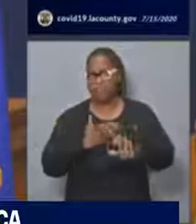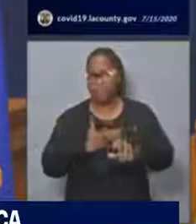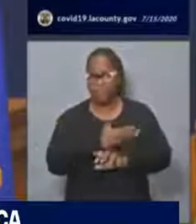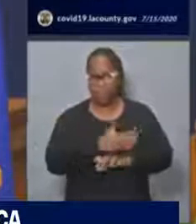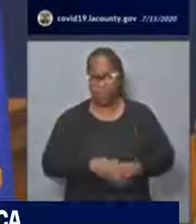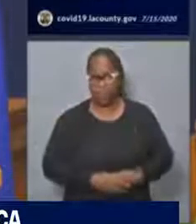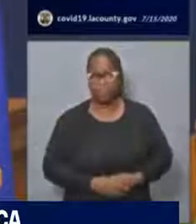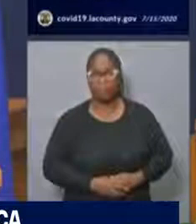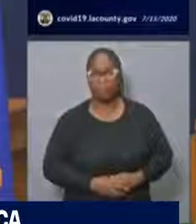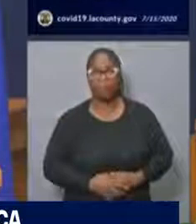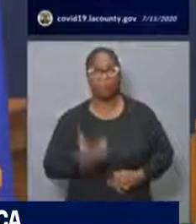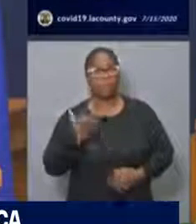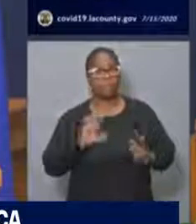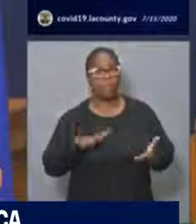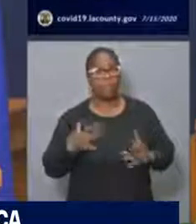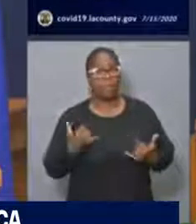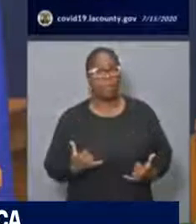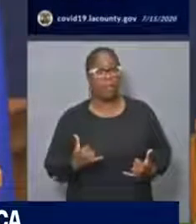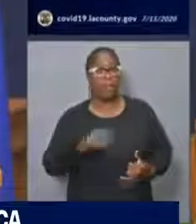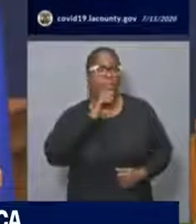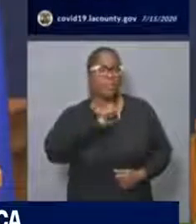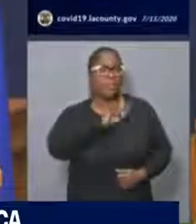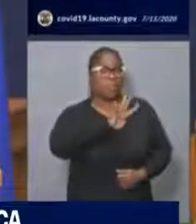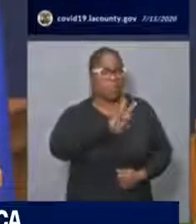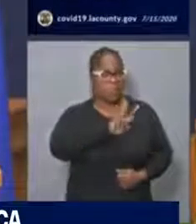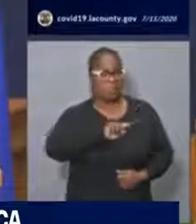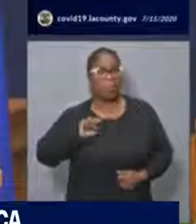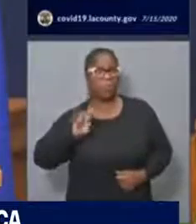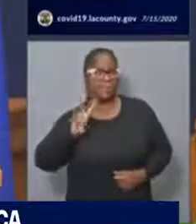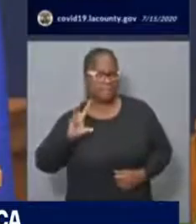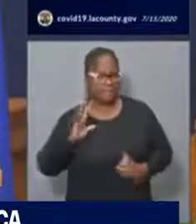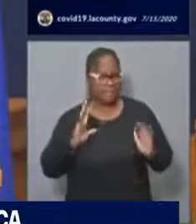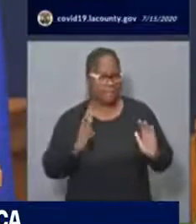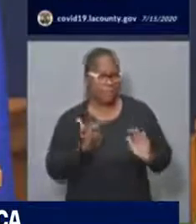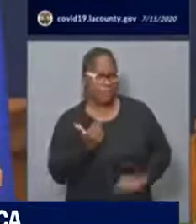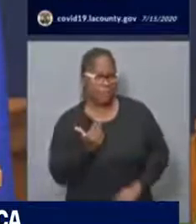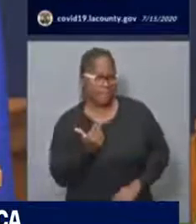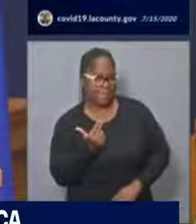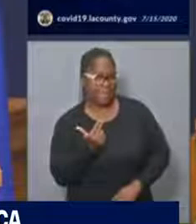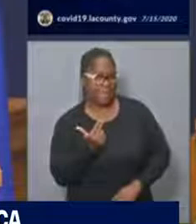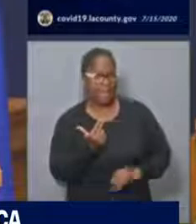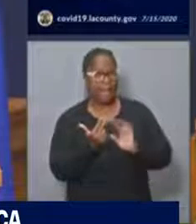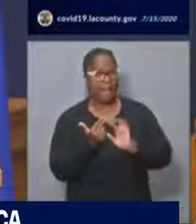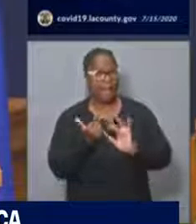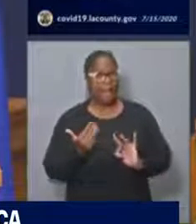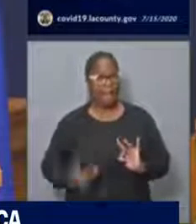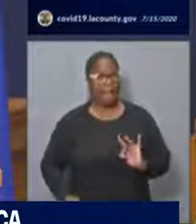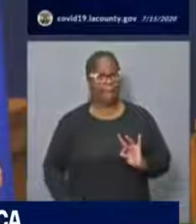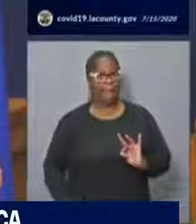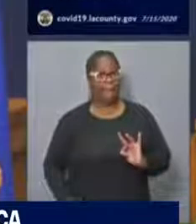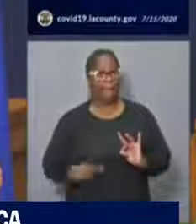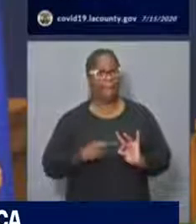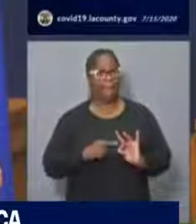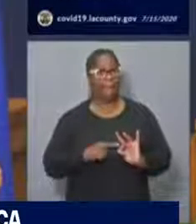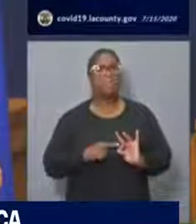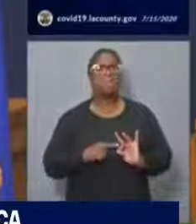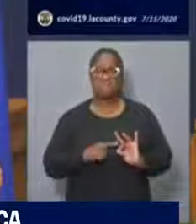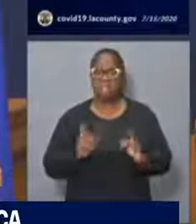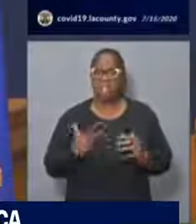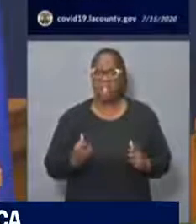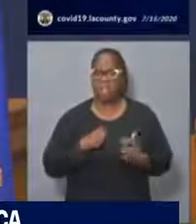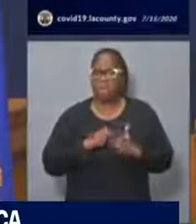13 people who died are between the ages of 41 and 65, and 8 people in this age category had underlying